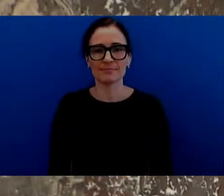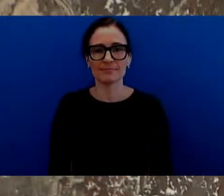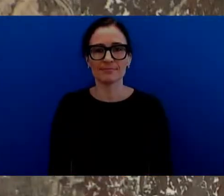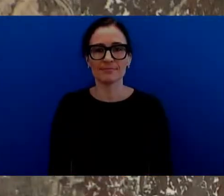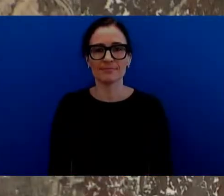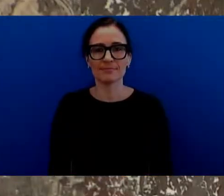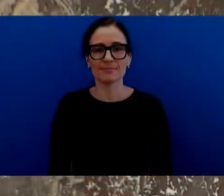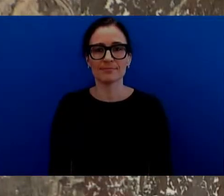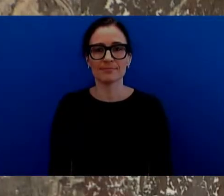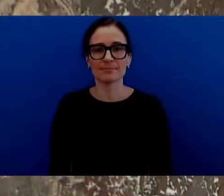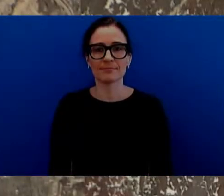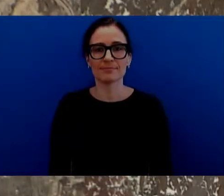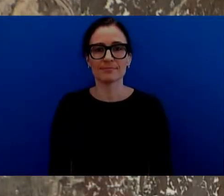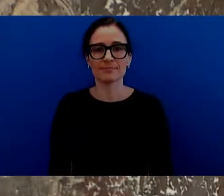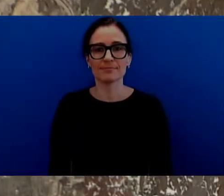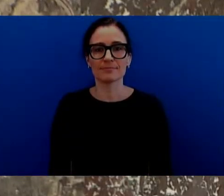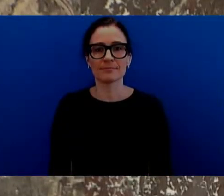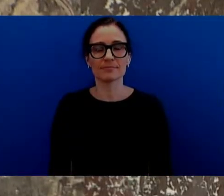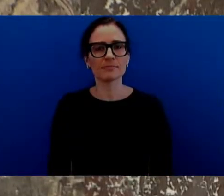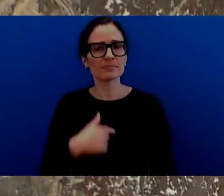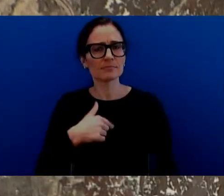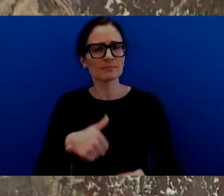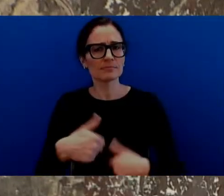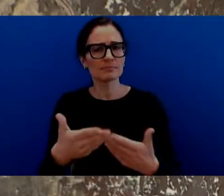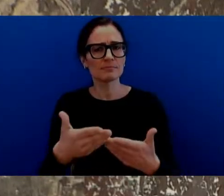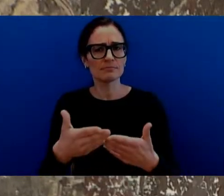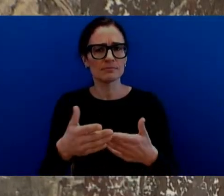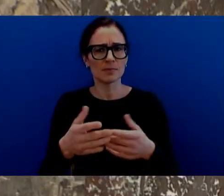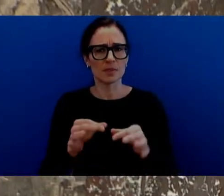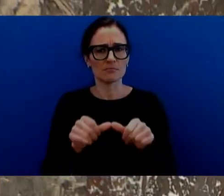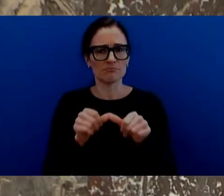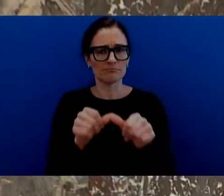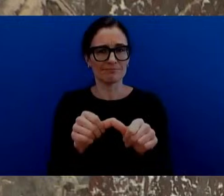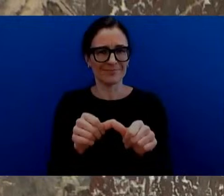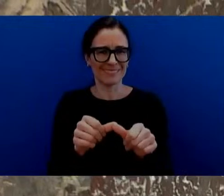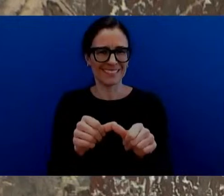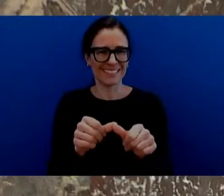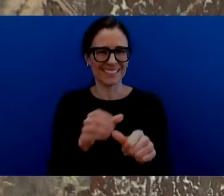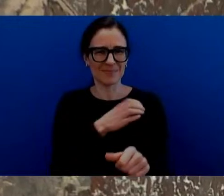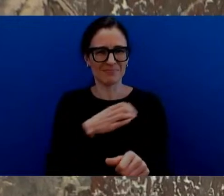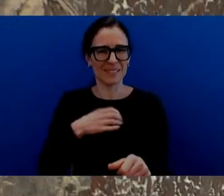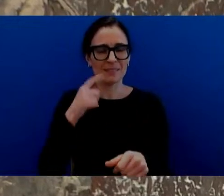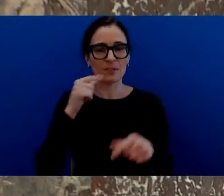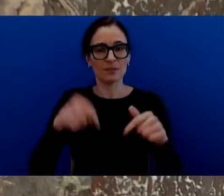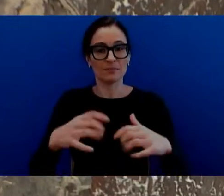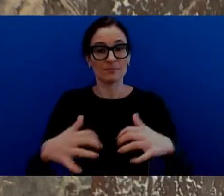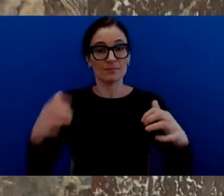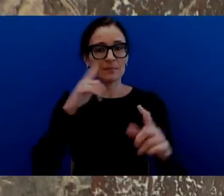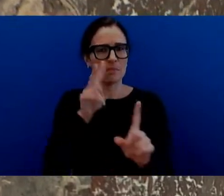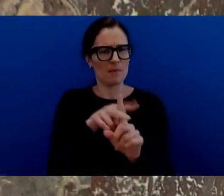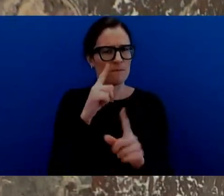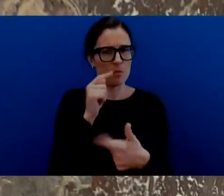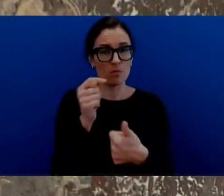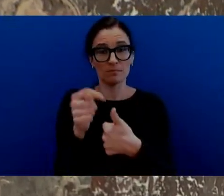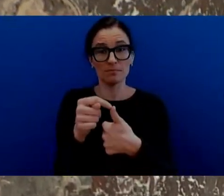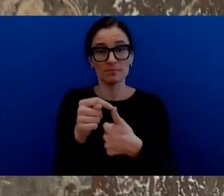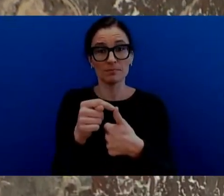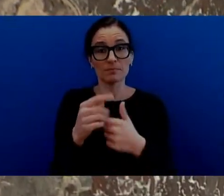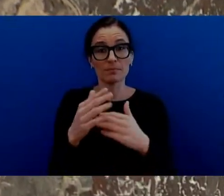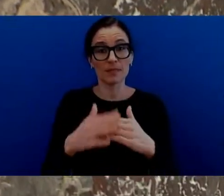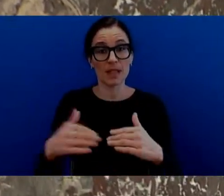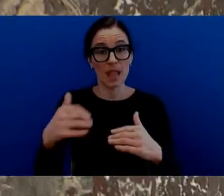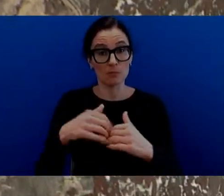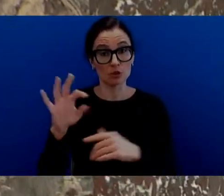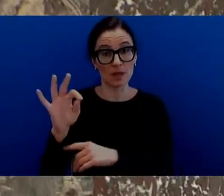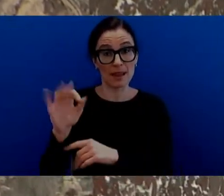House for the present session be appointed for the following purposes. 1. Aboriginal Affairs. 2. Agriculture, Fish and Food. 3. Children and